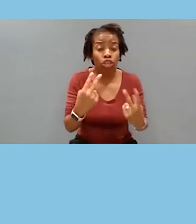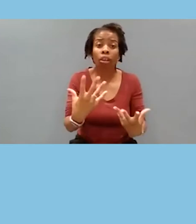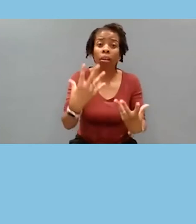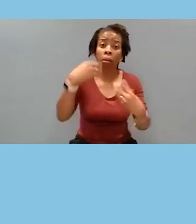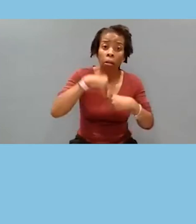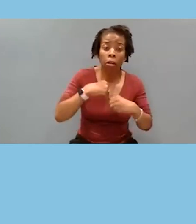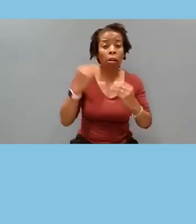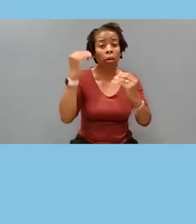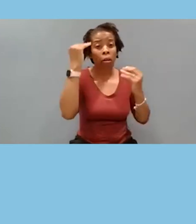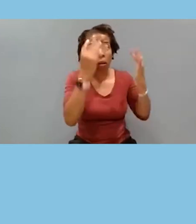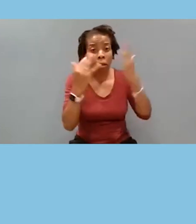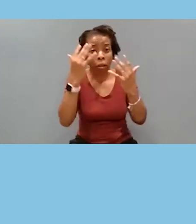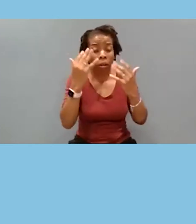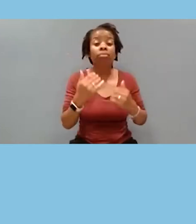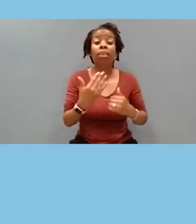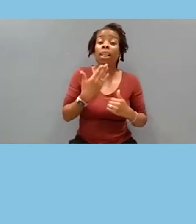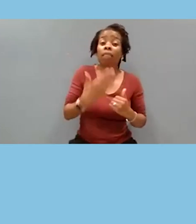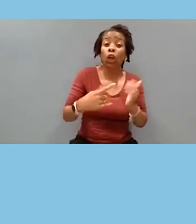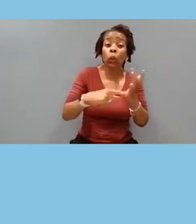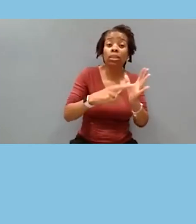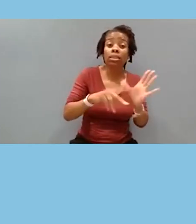and Tanya for taking up this invitation.